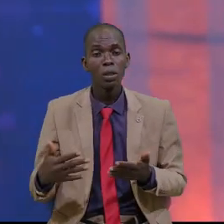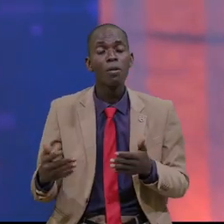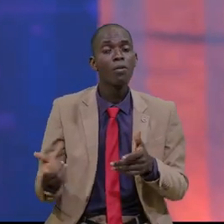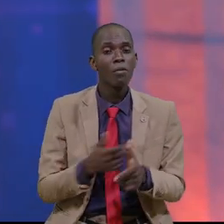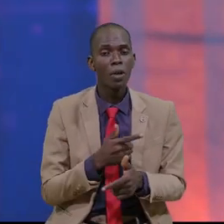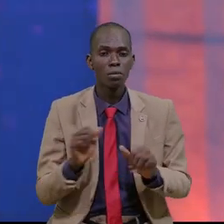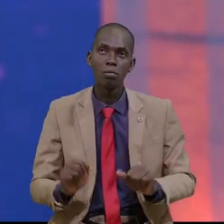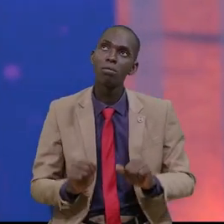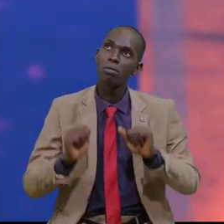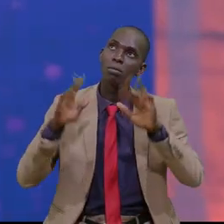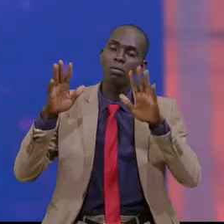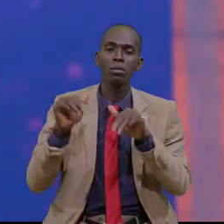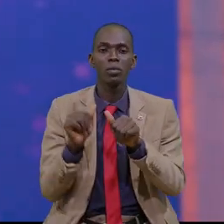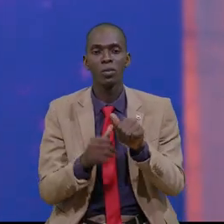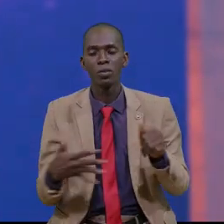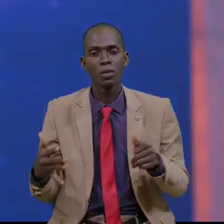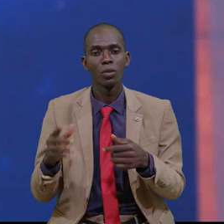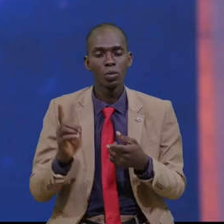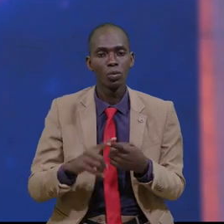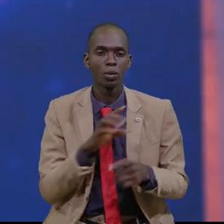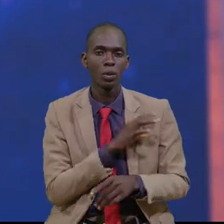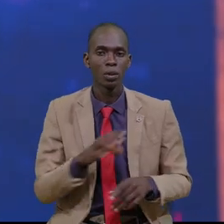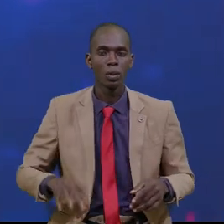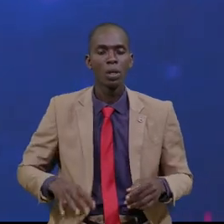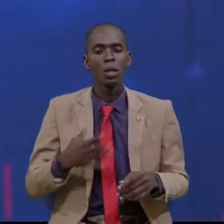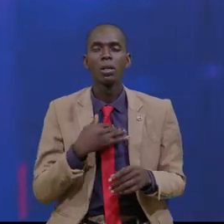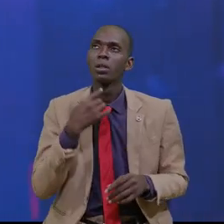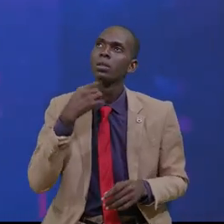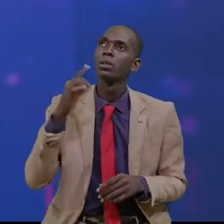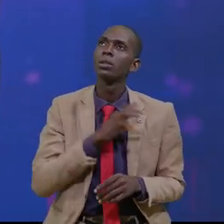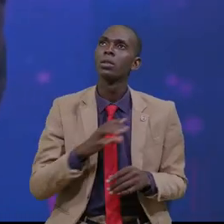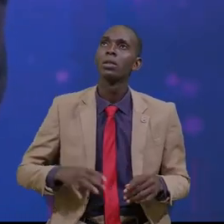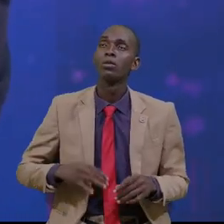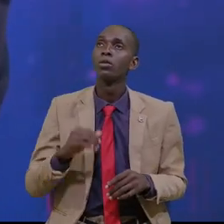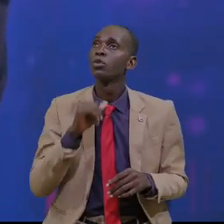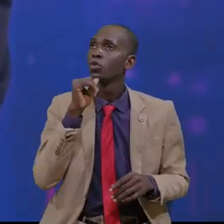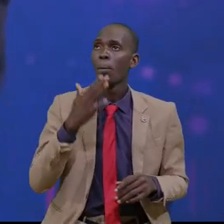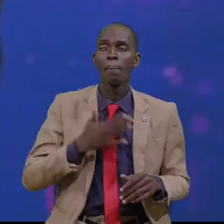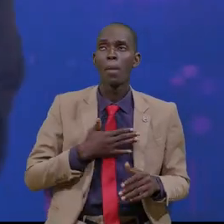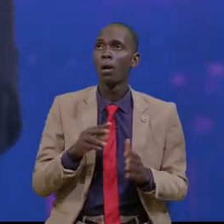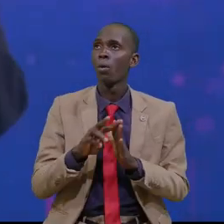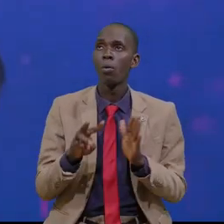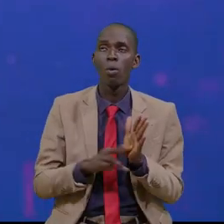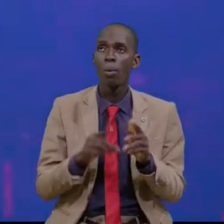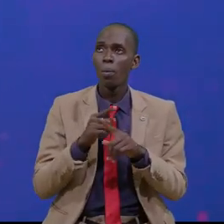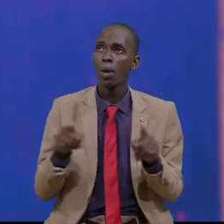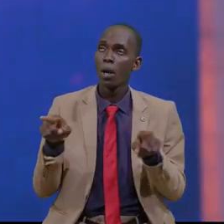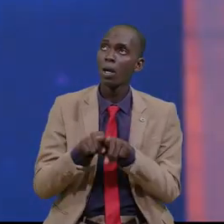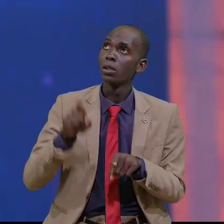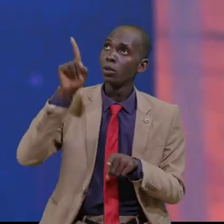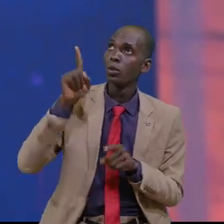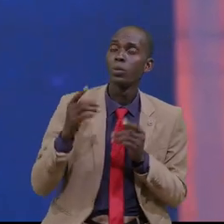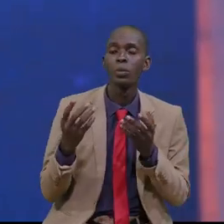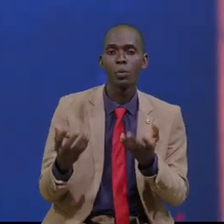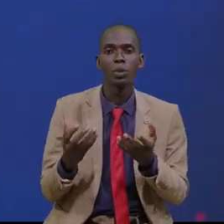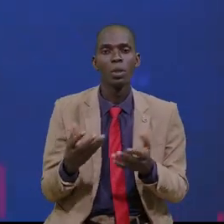Put everything beneath the feet of Christ and say, Lord, not my will, but as thou wilt. And it is